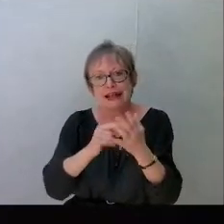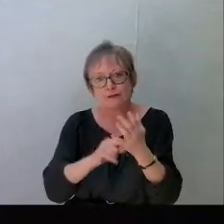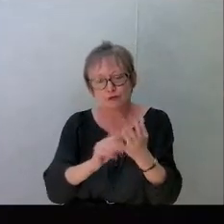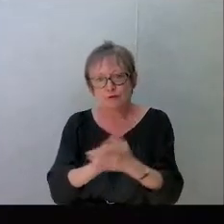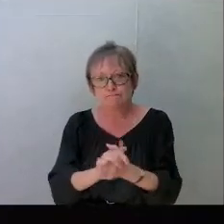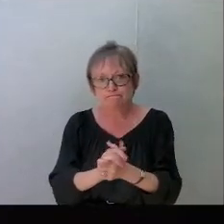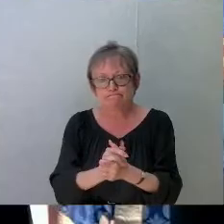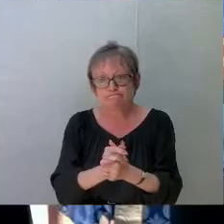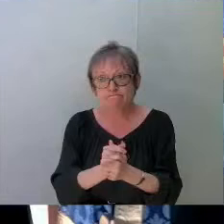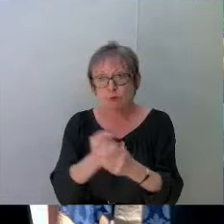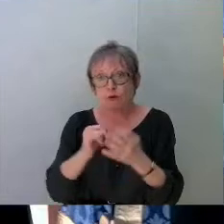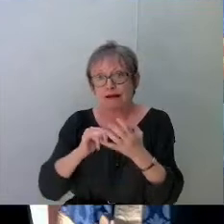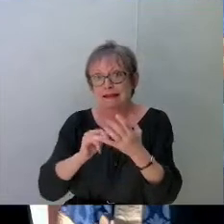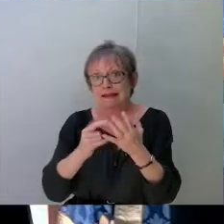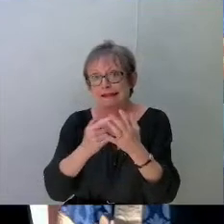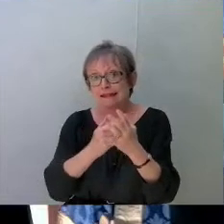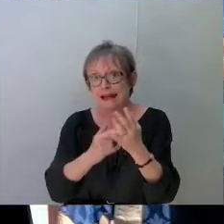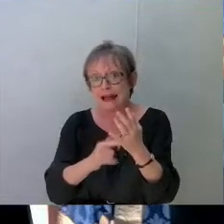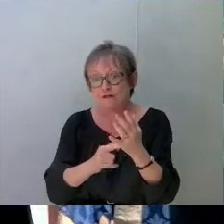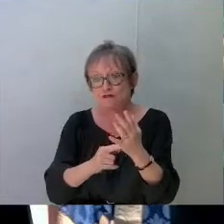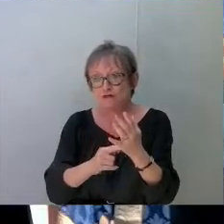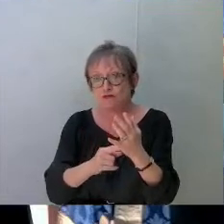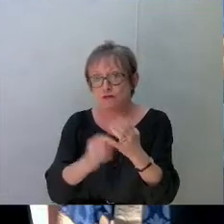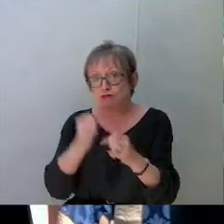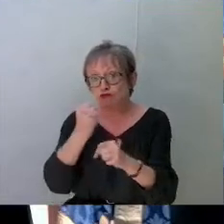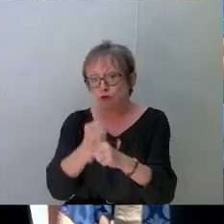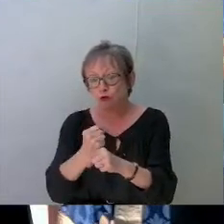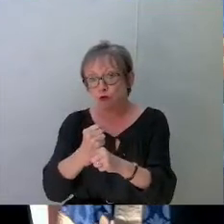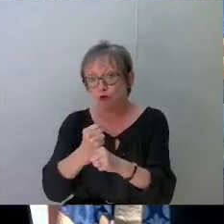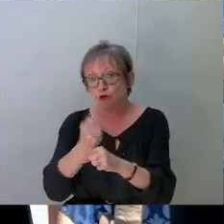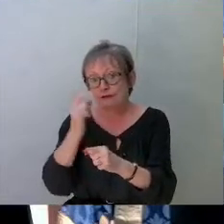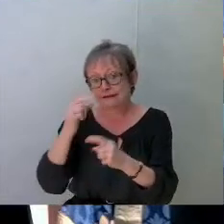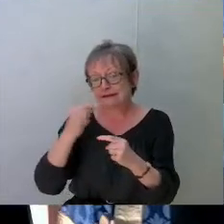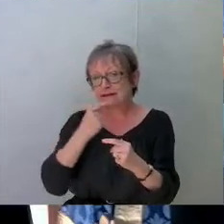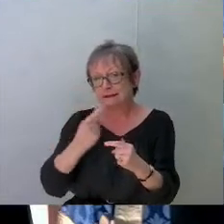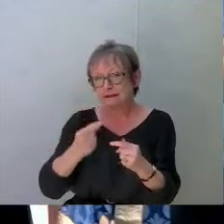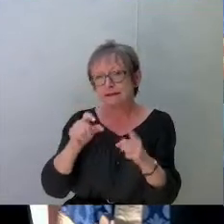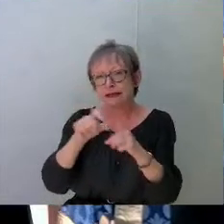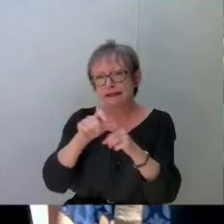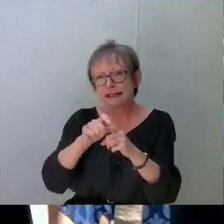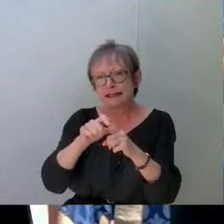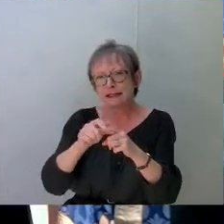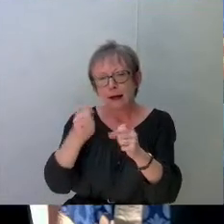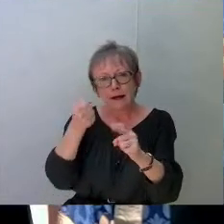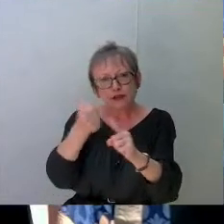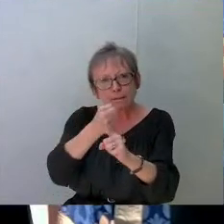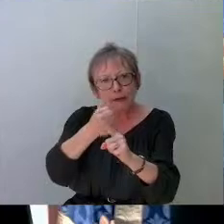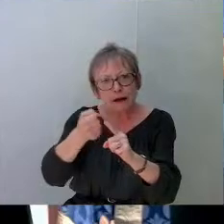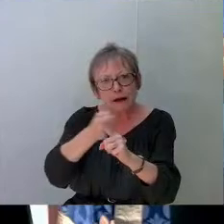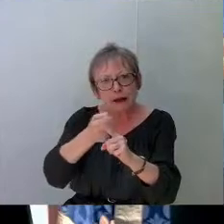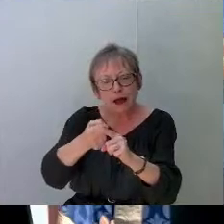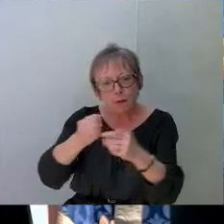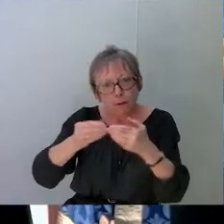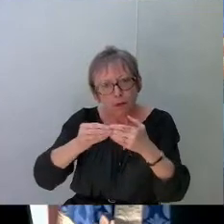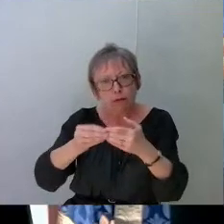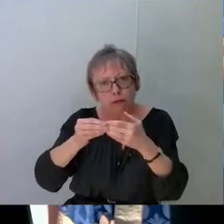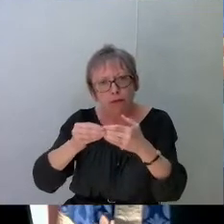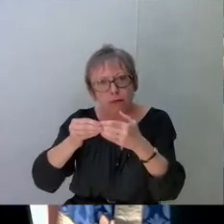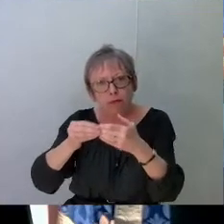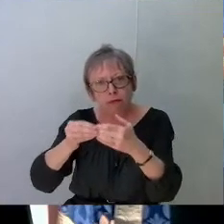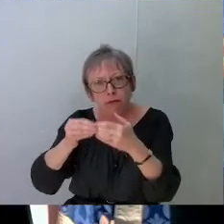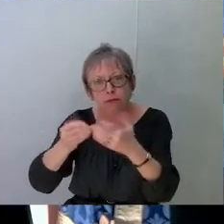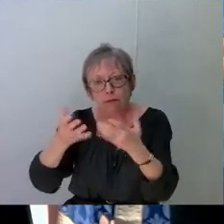only chose to graduate with a Dundee degree, but he championed Dundee, he championed his university, and he's been a